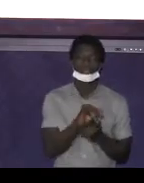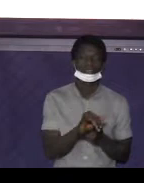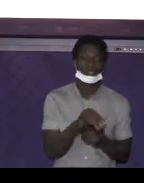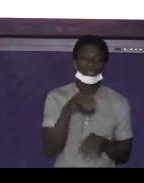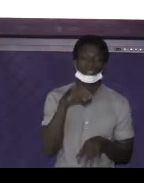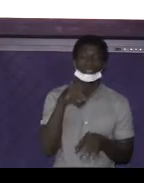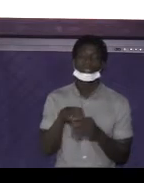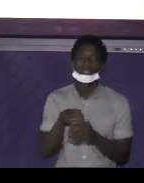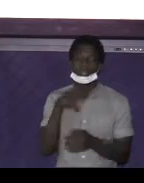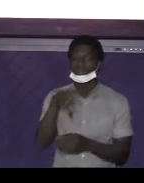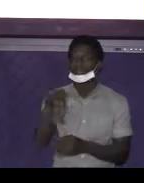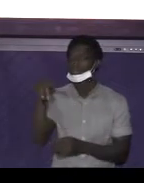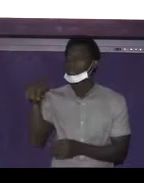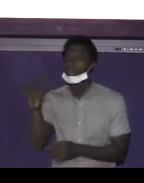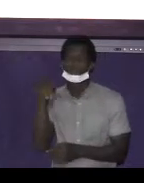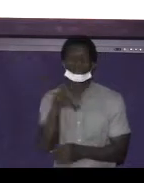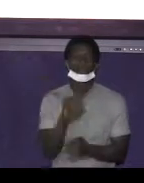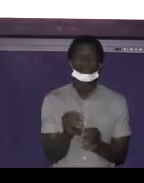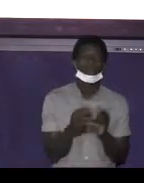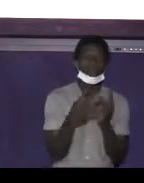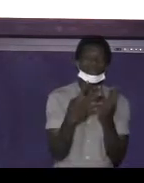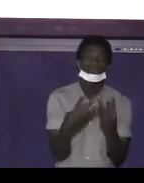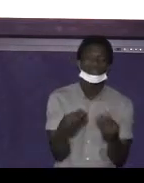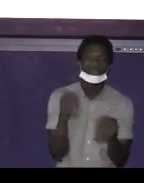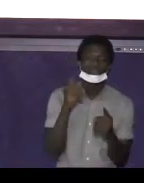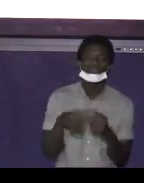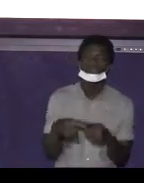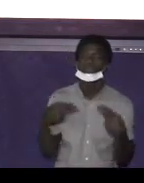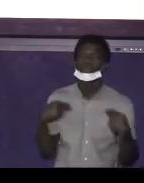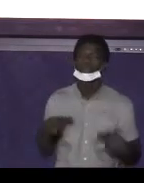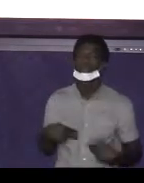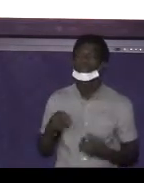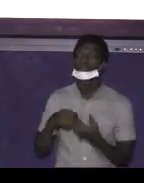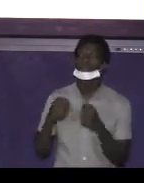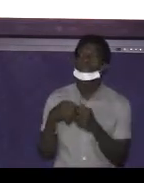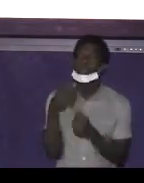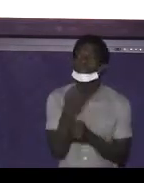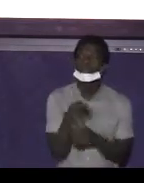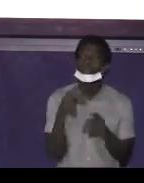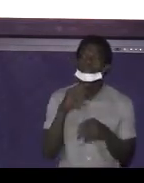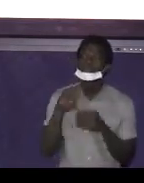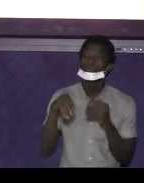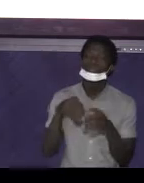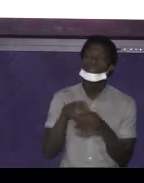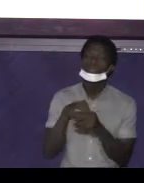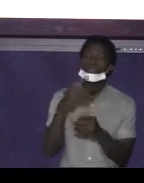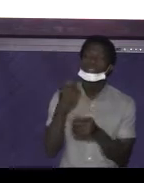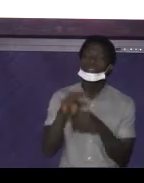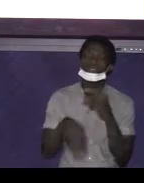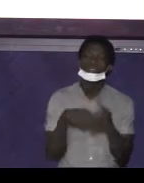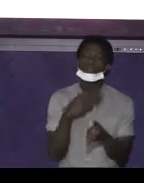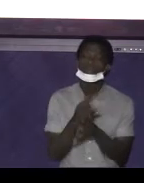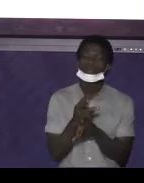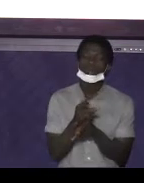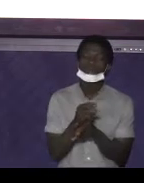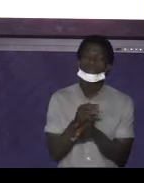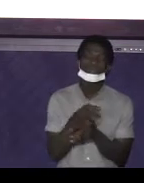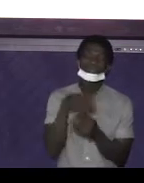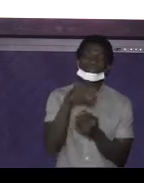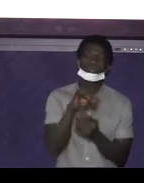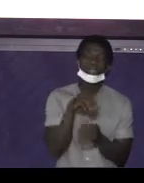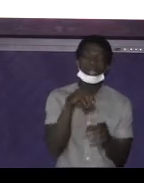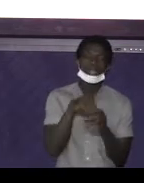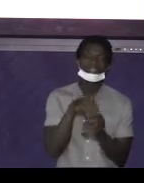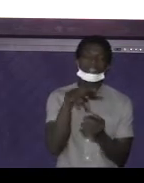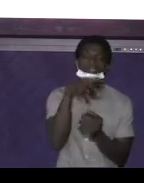It is specialized in finding solutions to health problems of people in the world. It is specialized